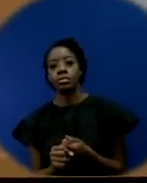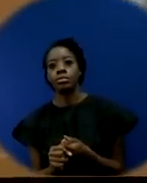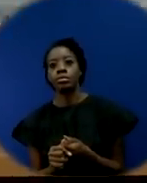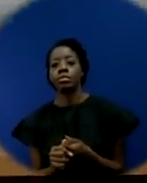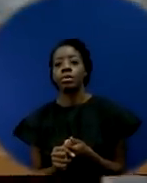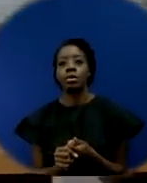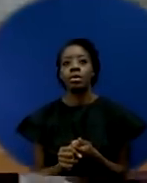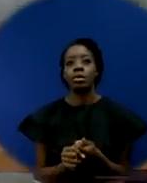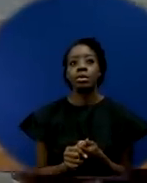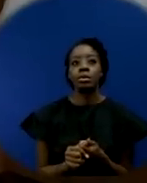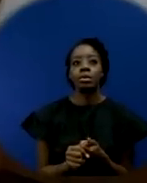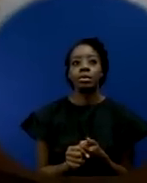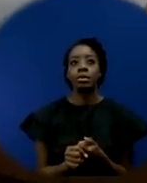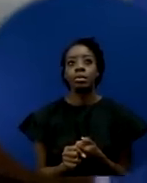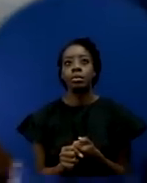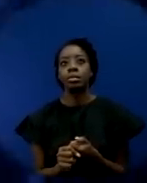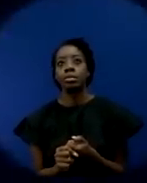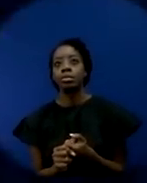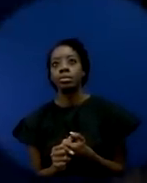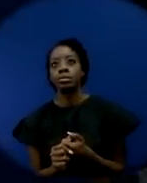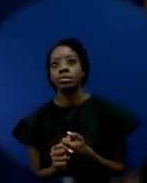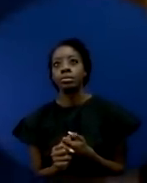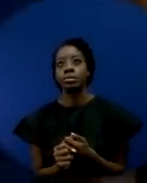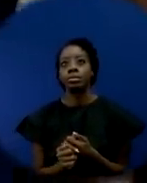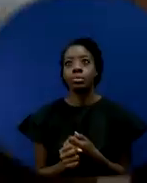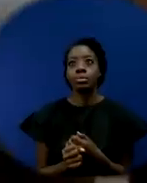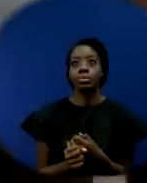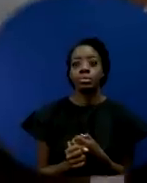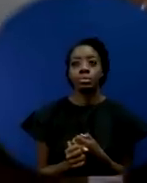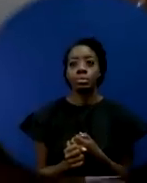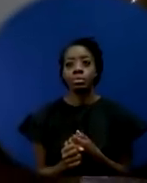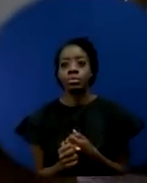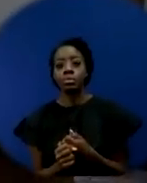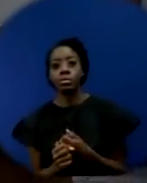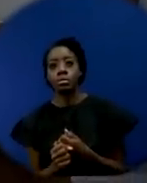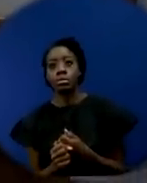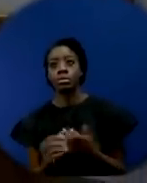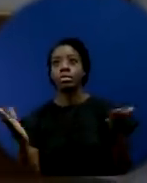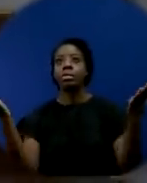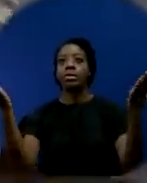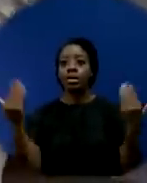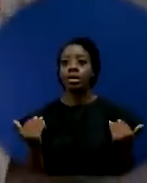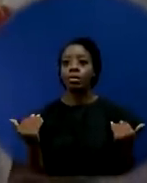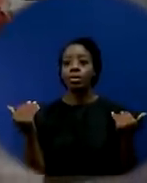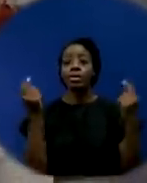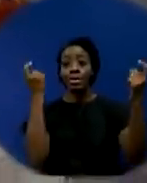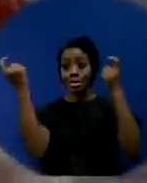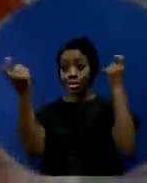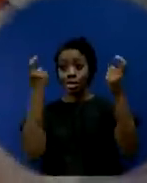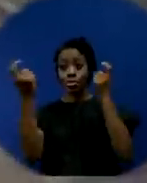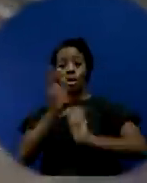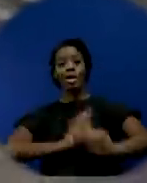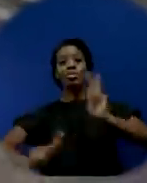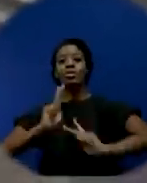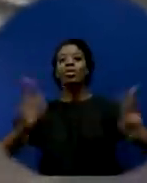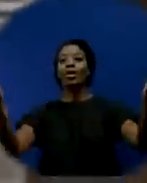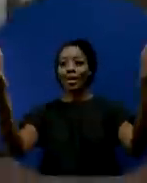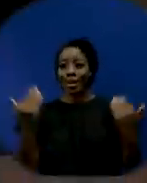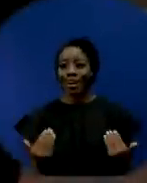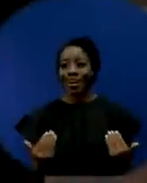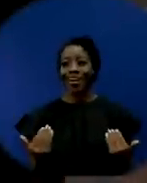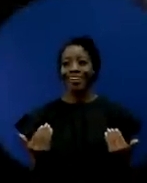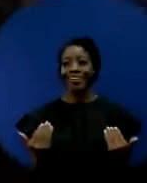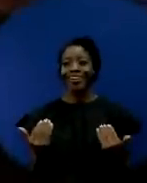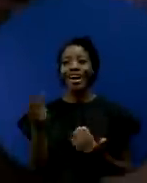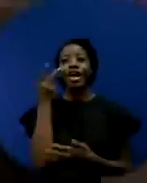come on, come on. Come on, come on, come on. Celebrate, they're coming, church. Look at them bucking their